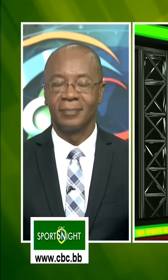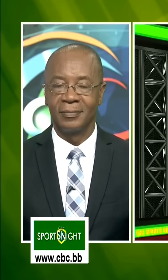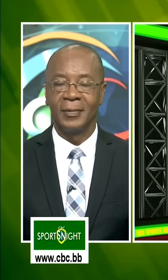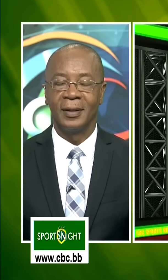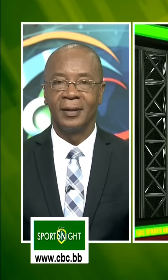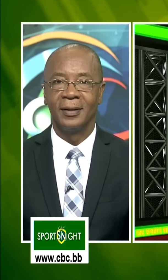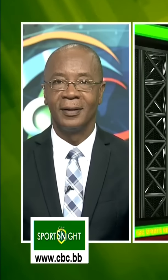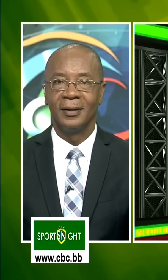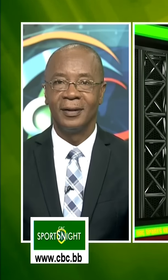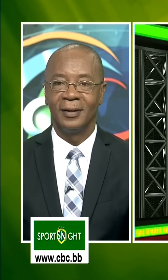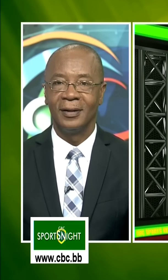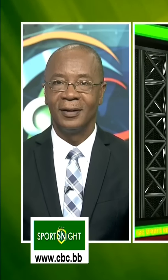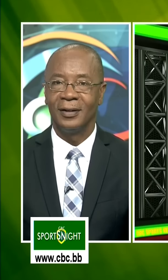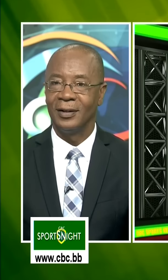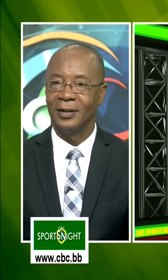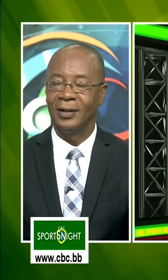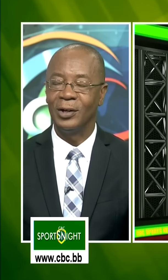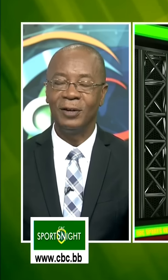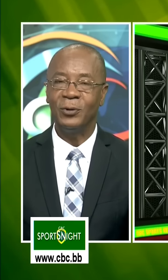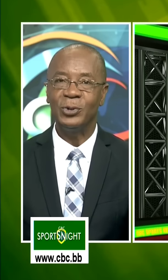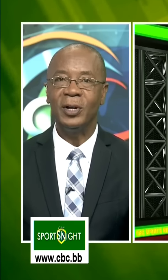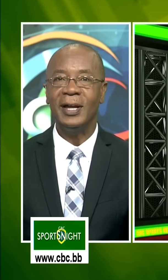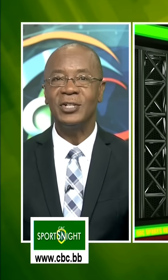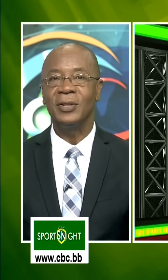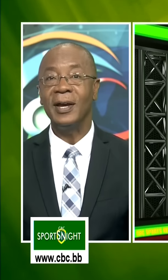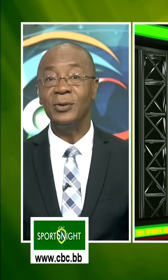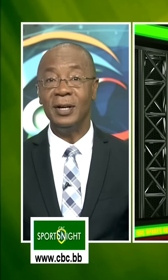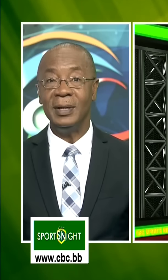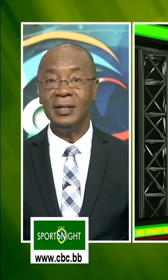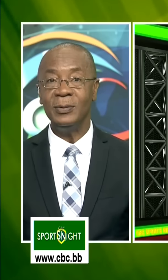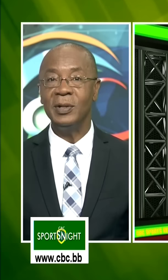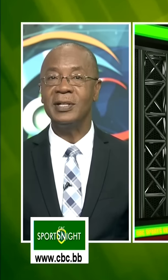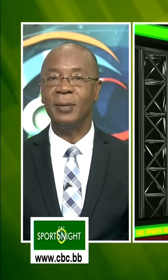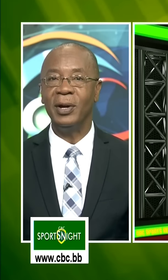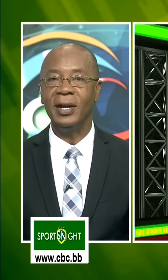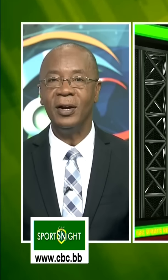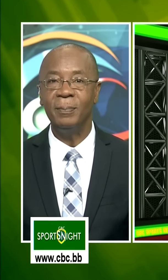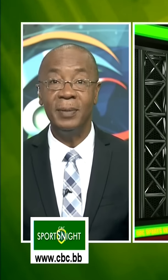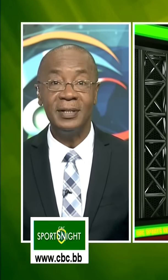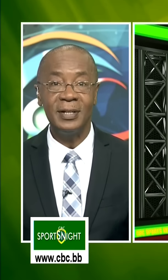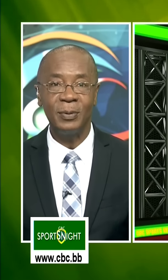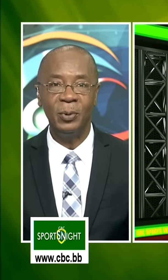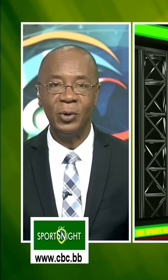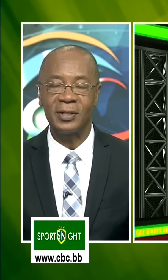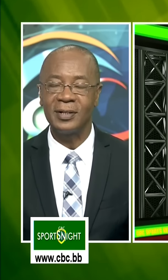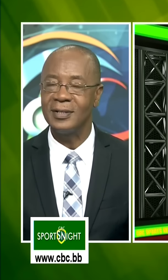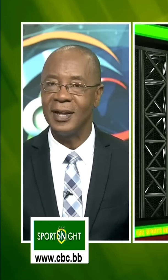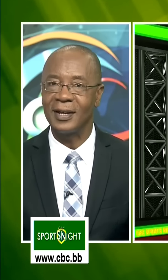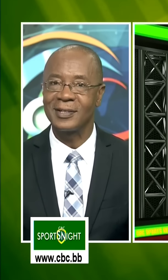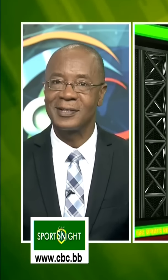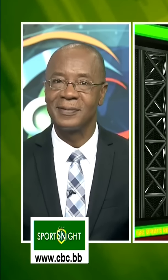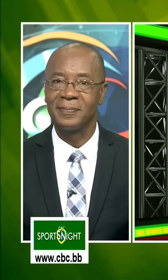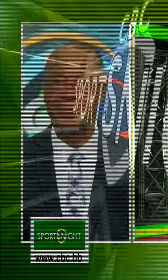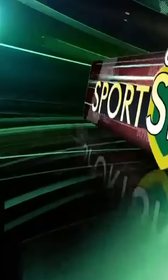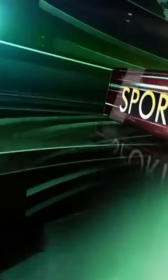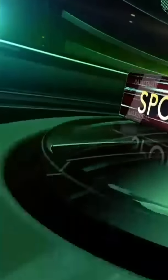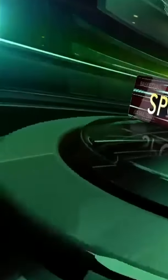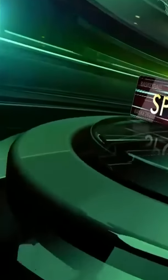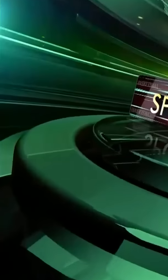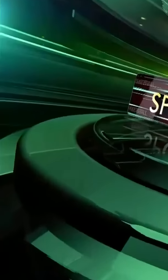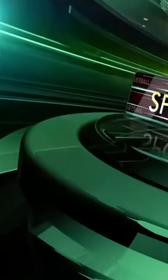over to you. We've got more action in the second half. Looking forward to all the action. Thank you, Damien. We'll take a break here. Business Report is next.